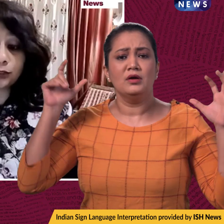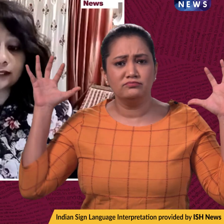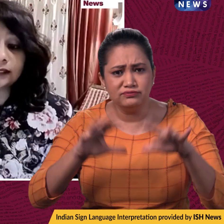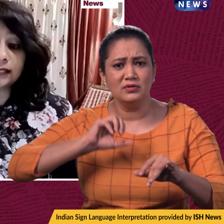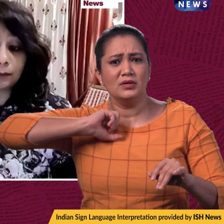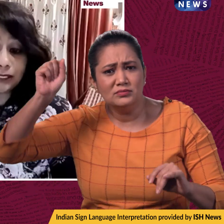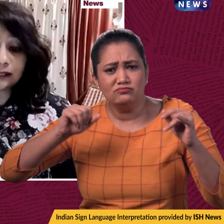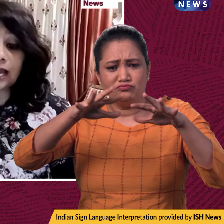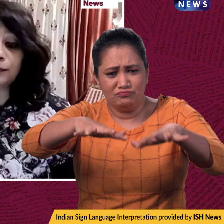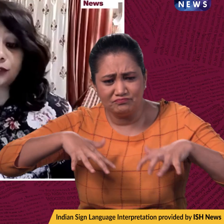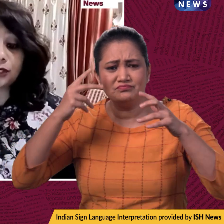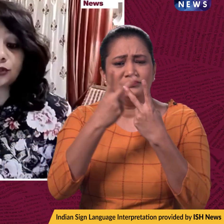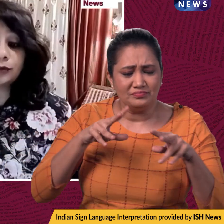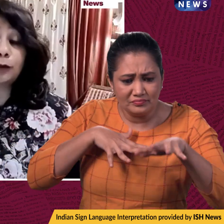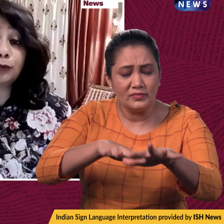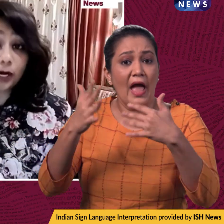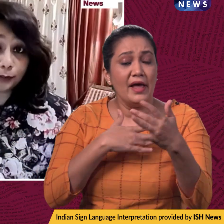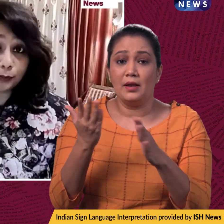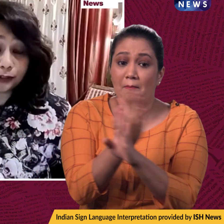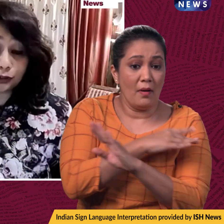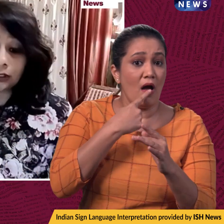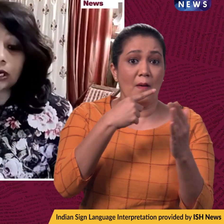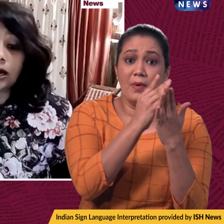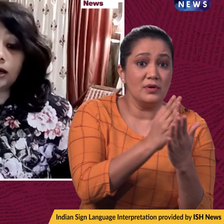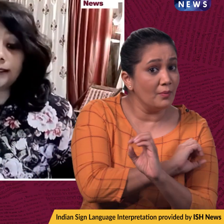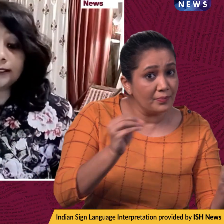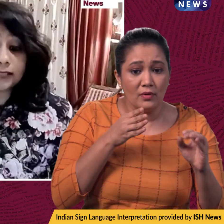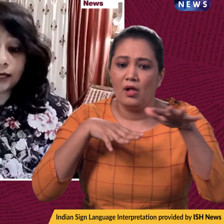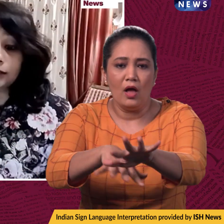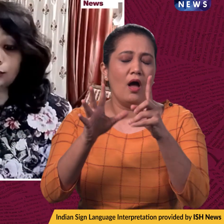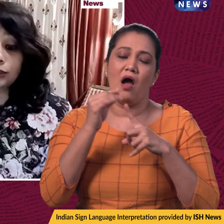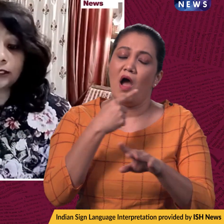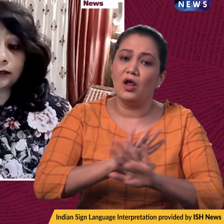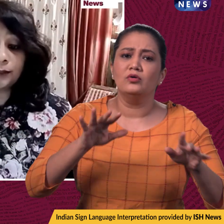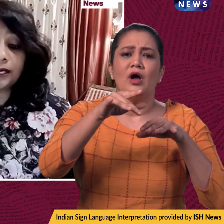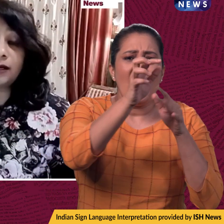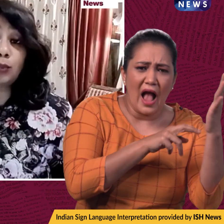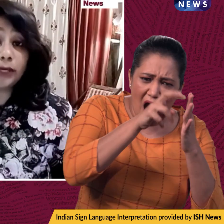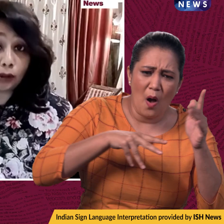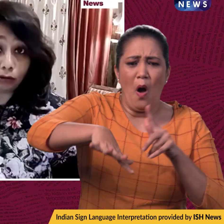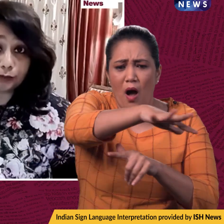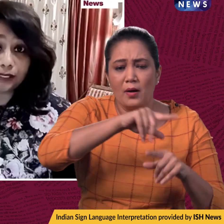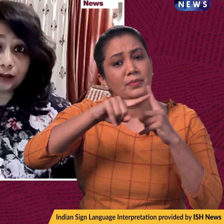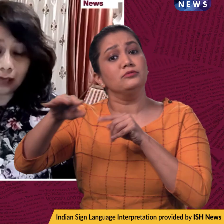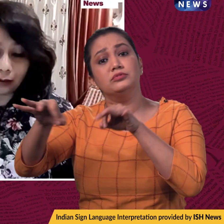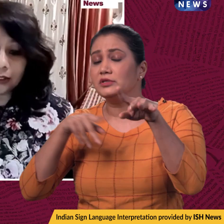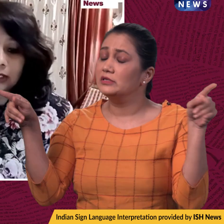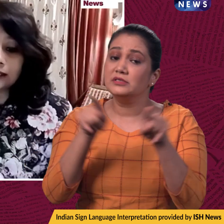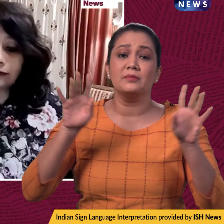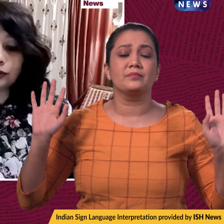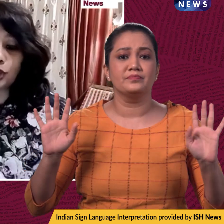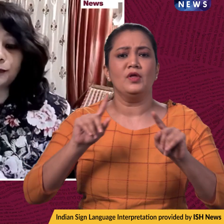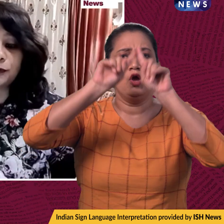crowds, protests, assemblies and processions without prior permission in the entire rural and urban area will not be